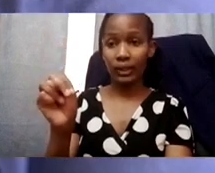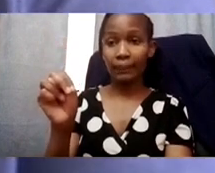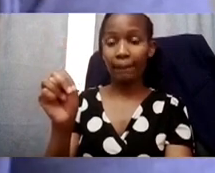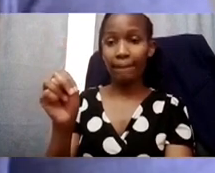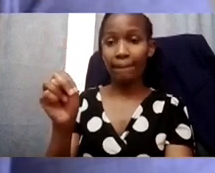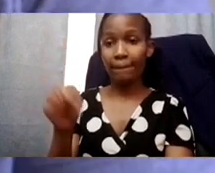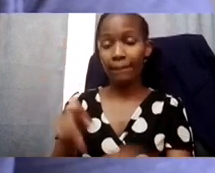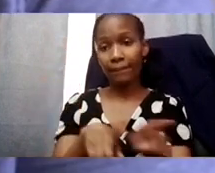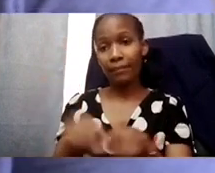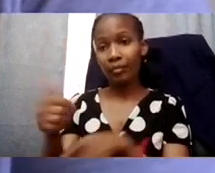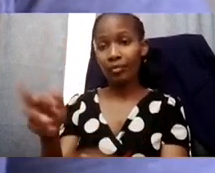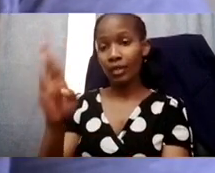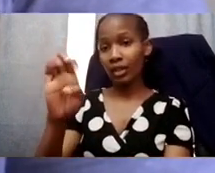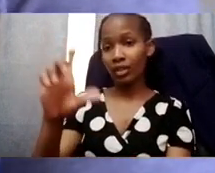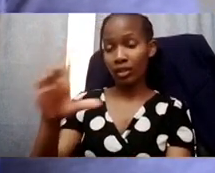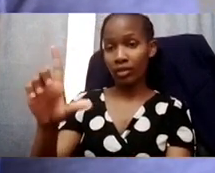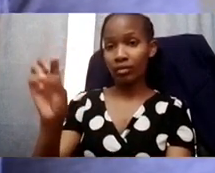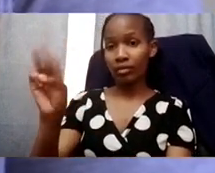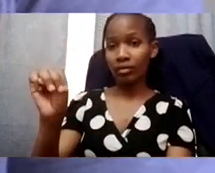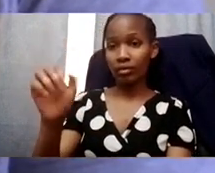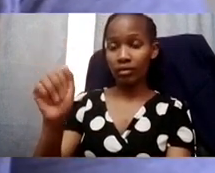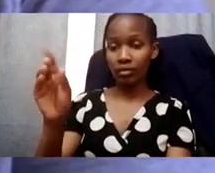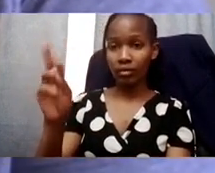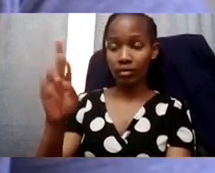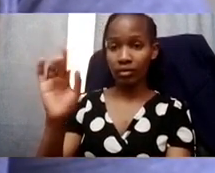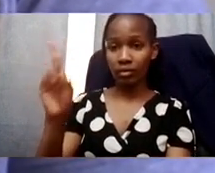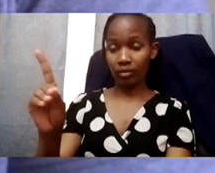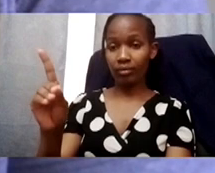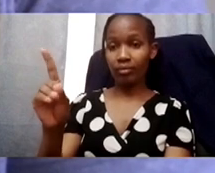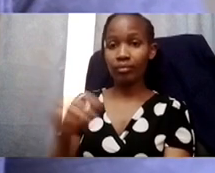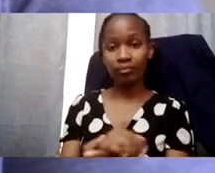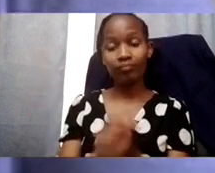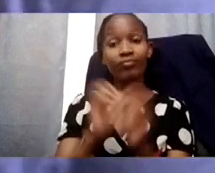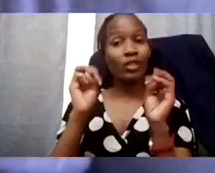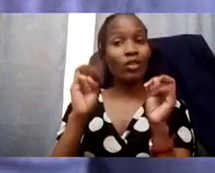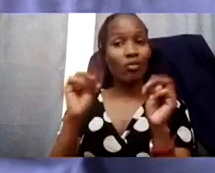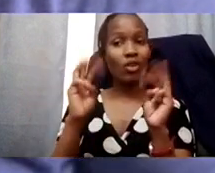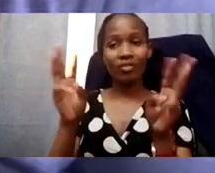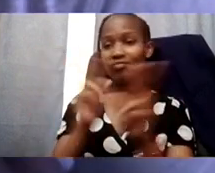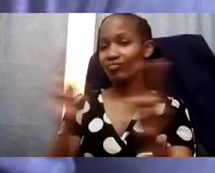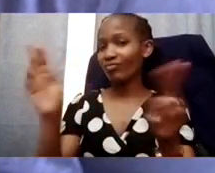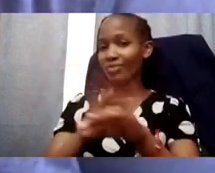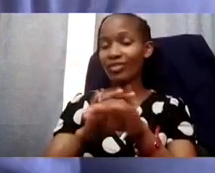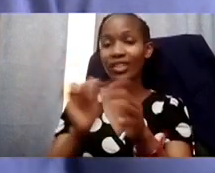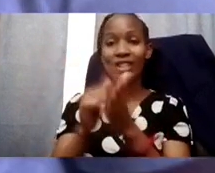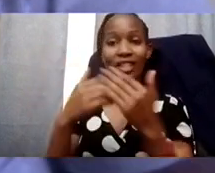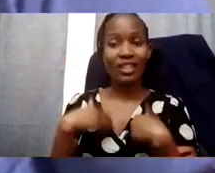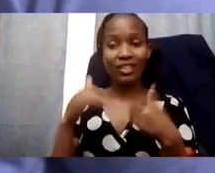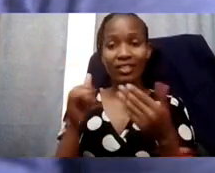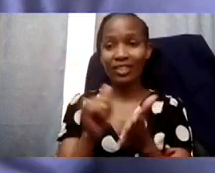Machar for the first race in Kapenguria. Wow, that's amazing. So that's why I have that